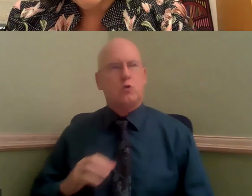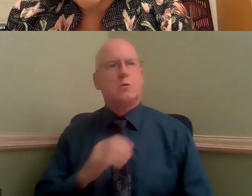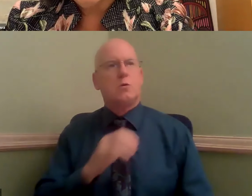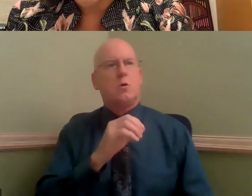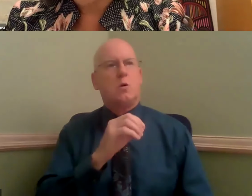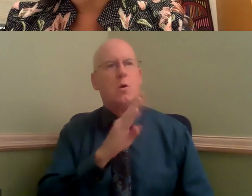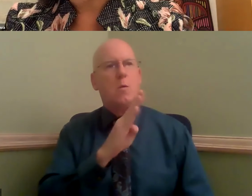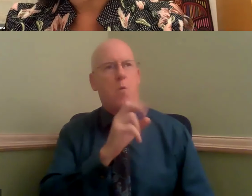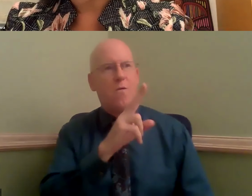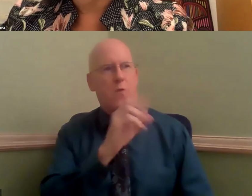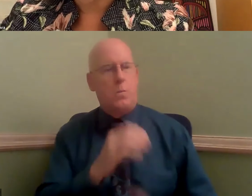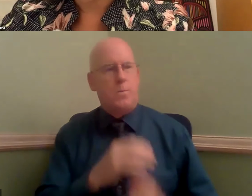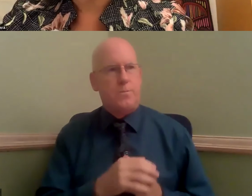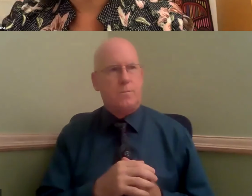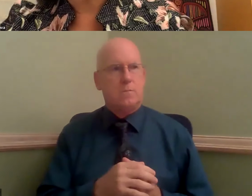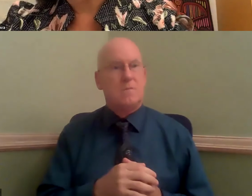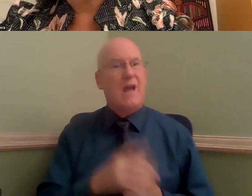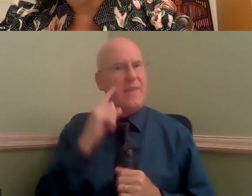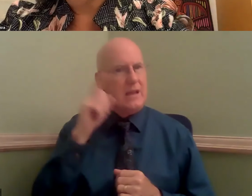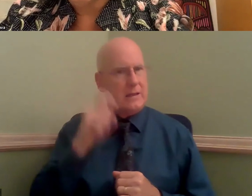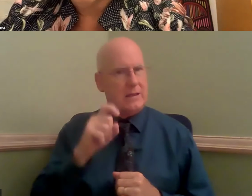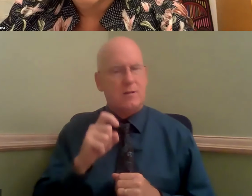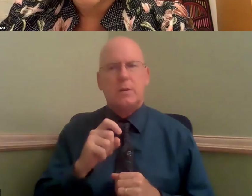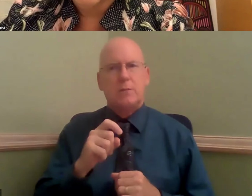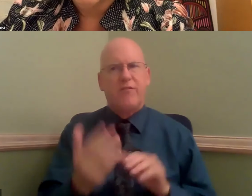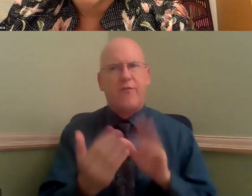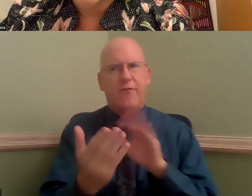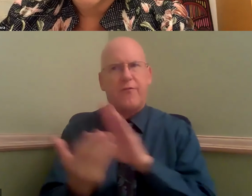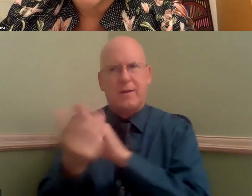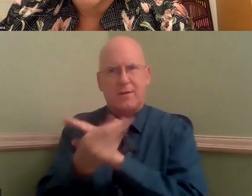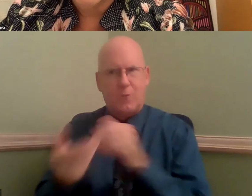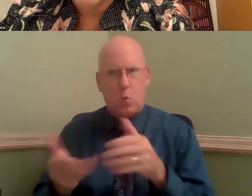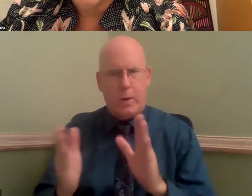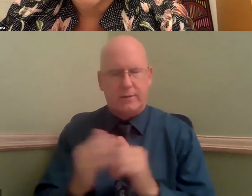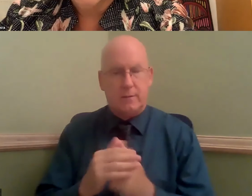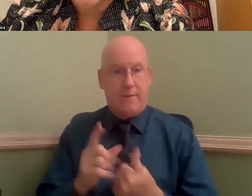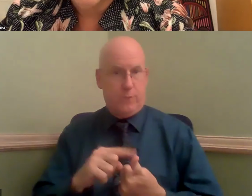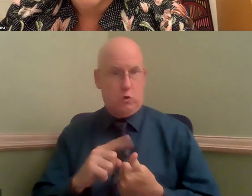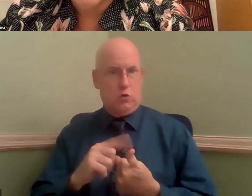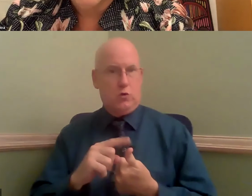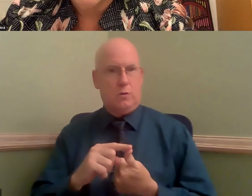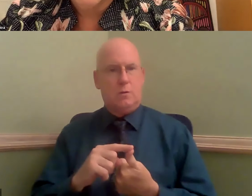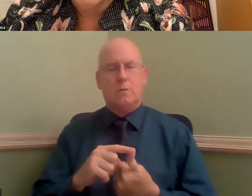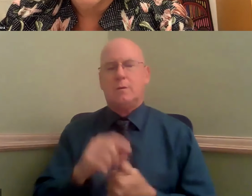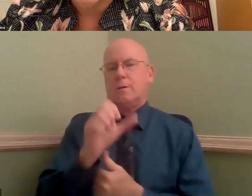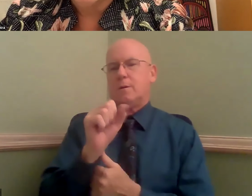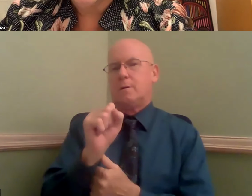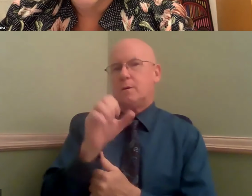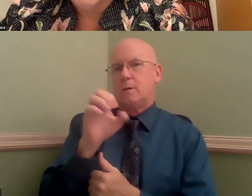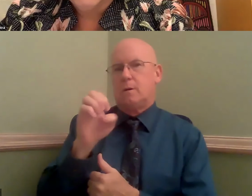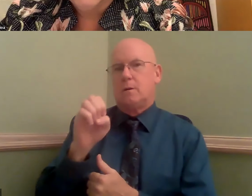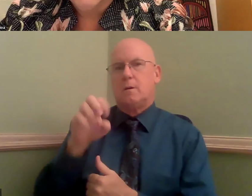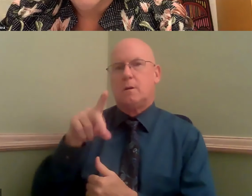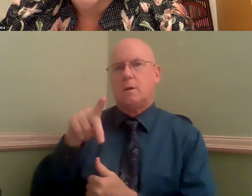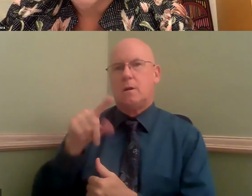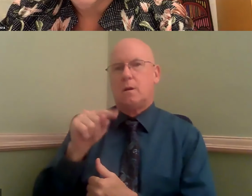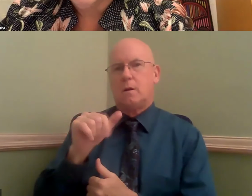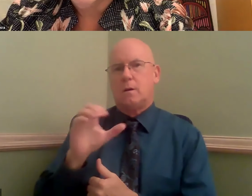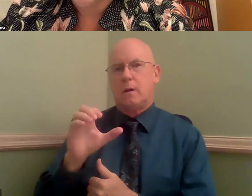needs to be dealt with in a couple of fronts. One of the first things that needs to be done is address the septic tank issue, and it will